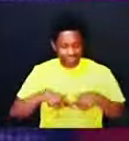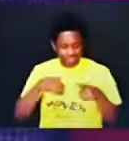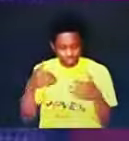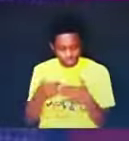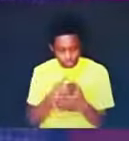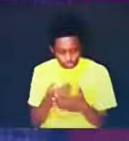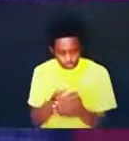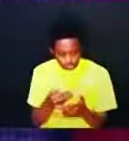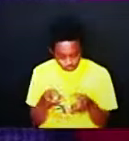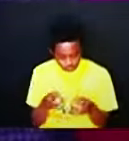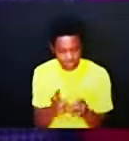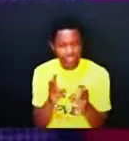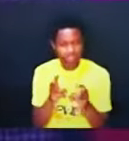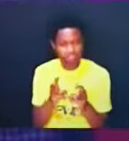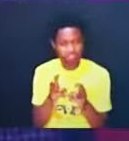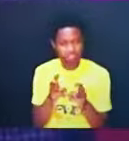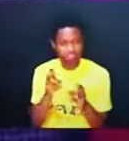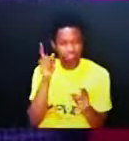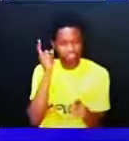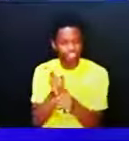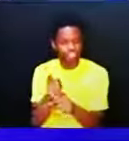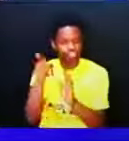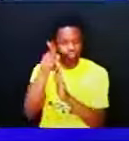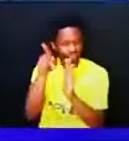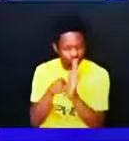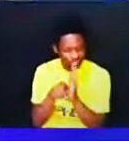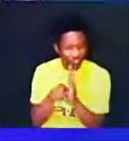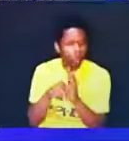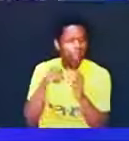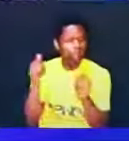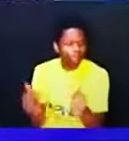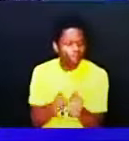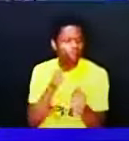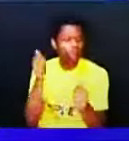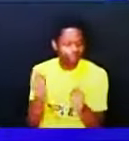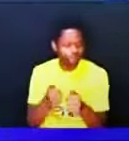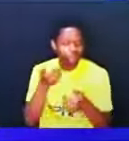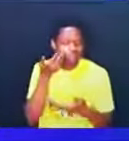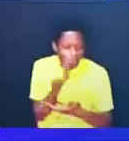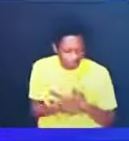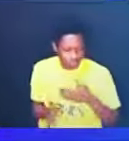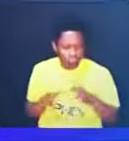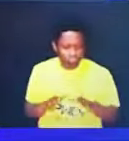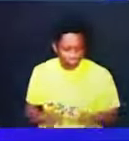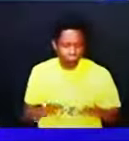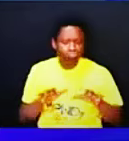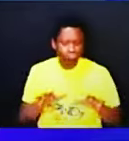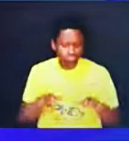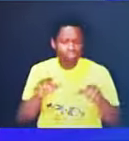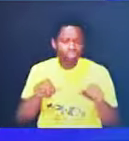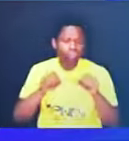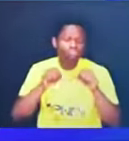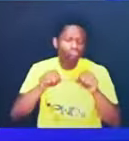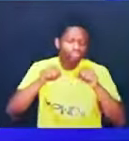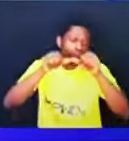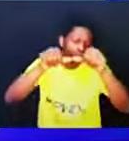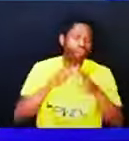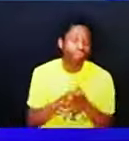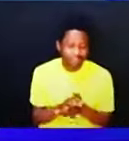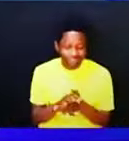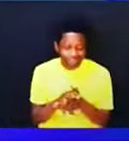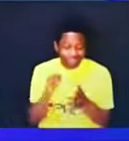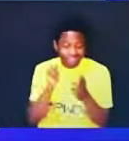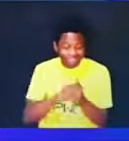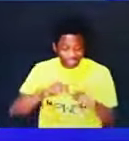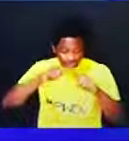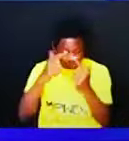it is a principle. It transcends generation and space. They are the new